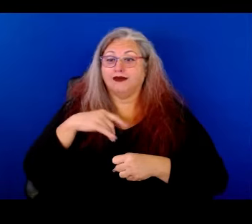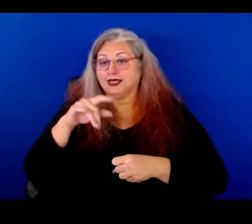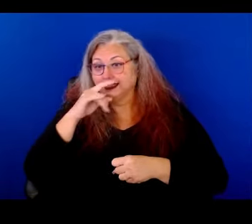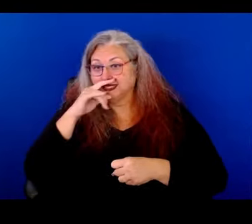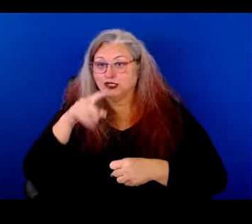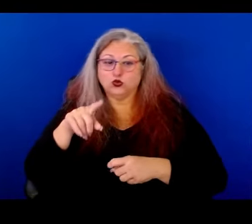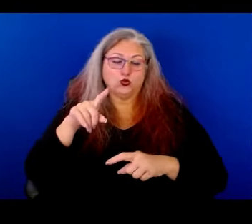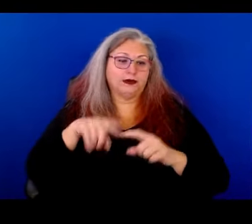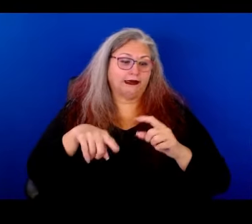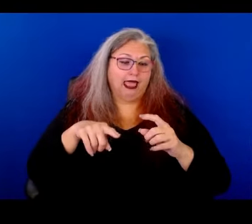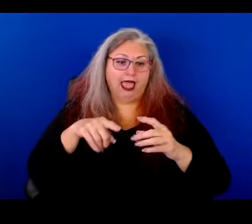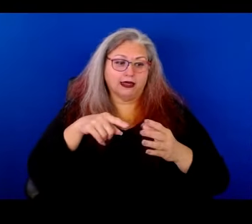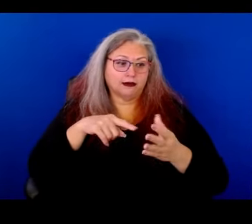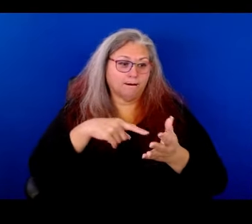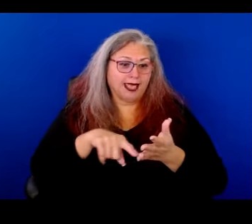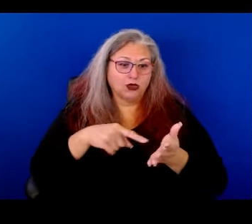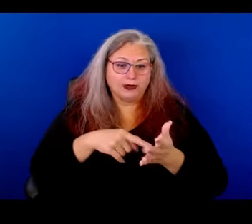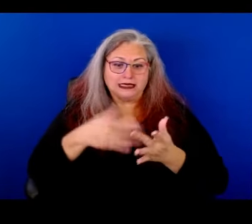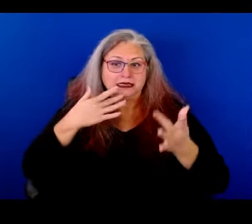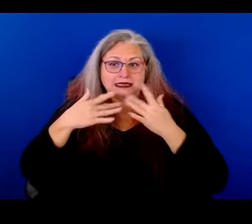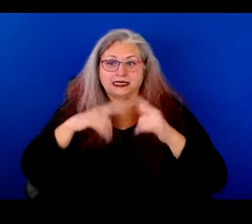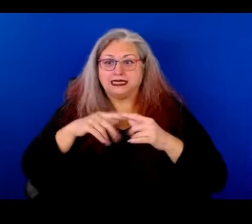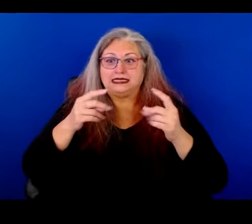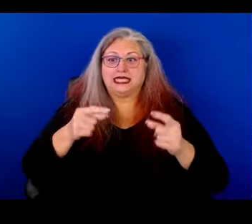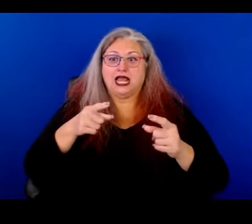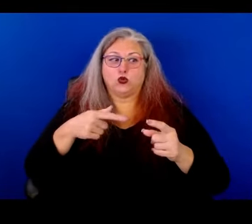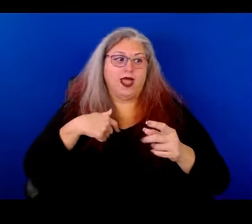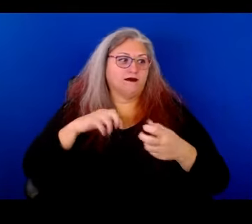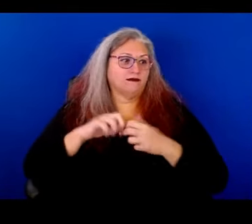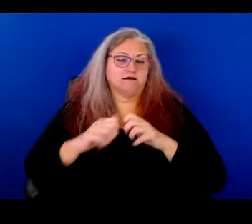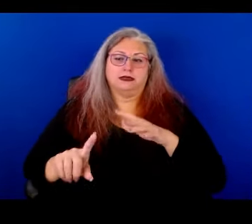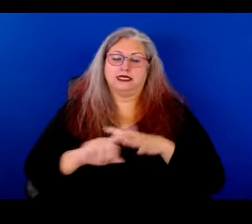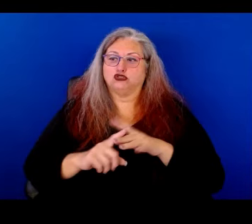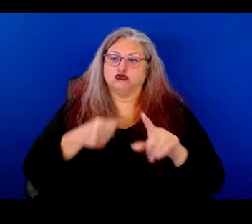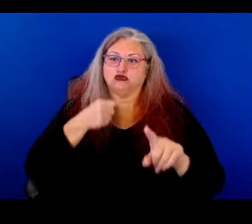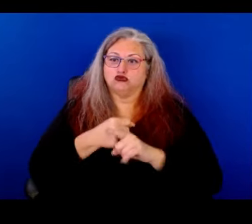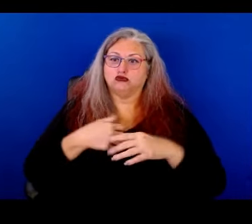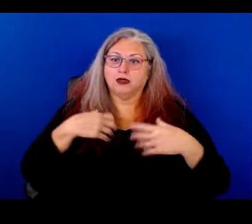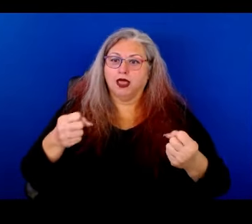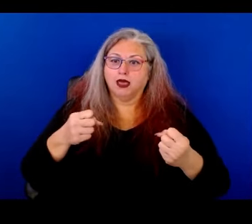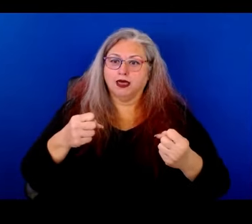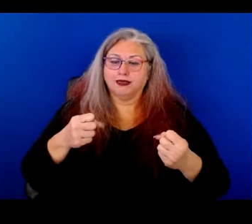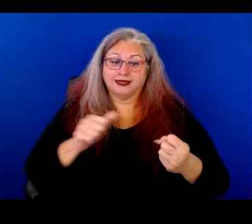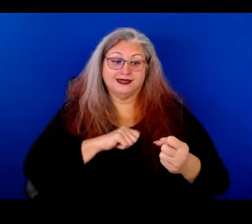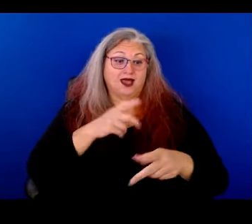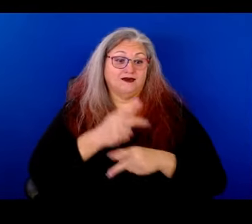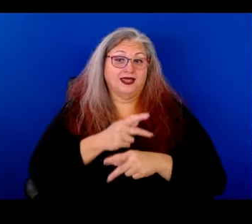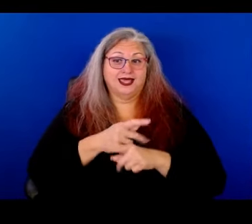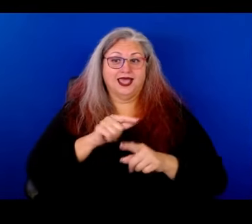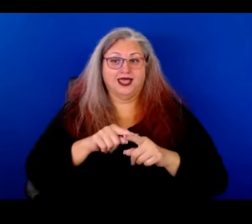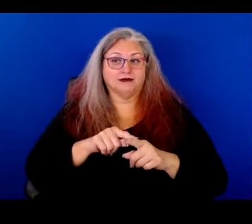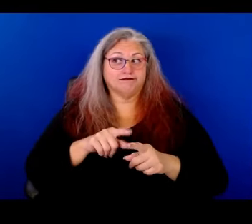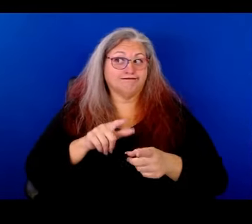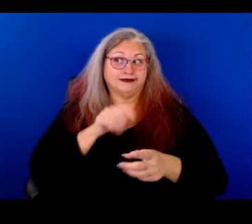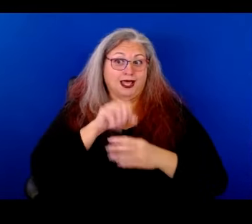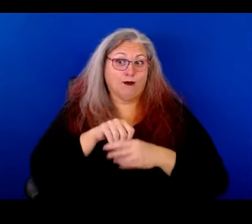kids and you can't make ends meet and suddenly you have, you know, some sort of health issue, self-care is not part of